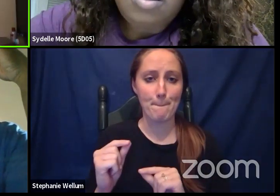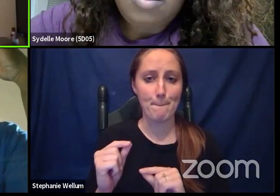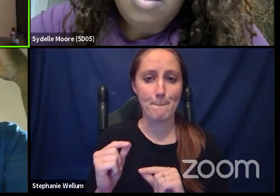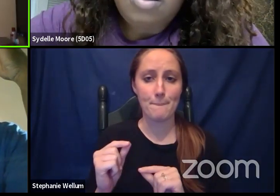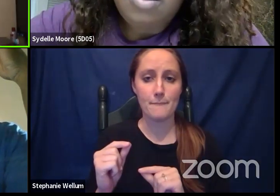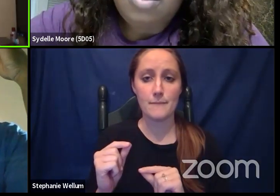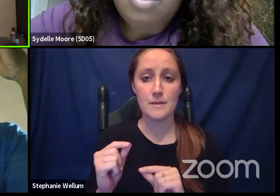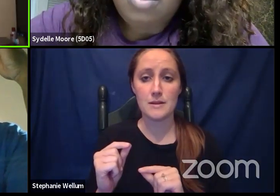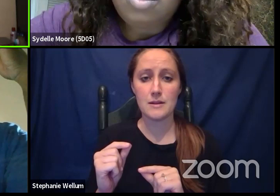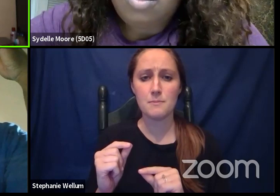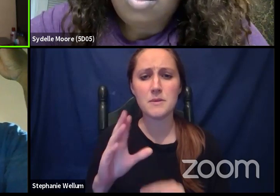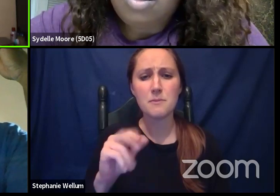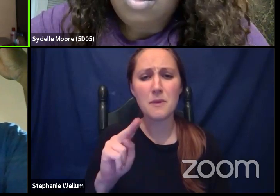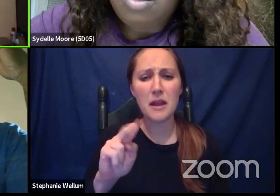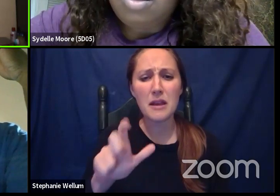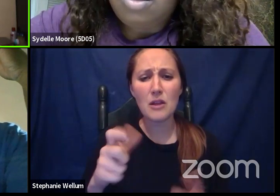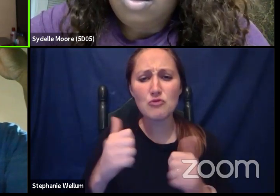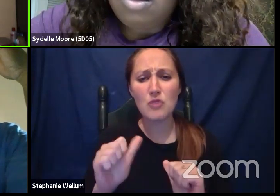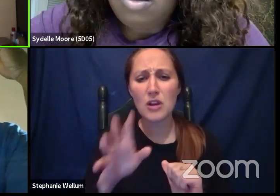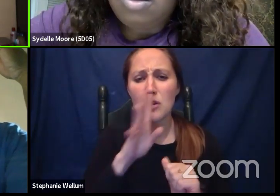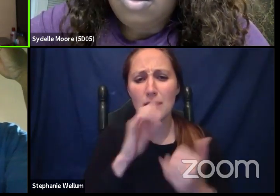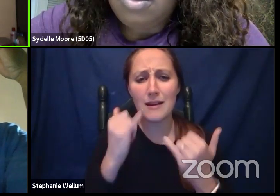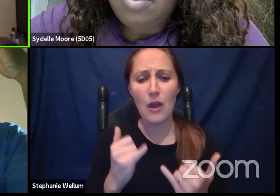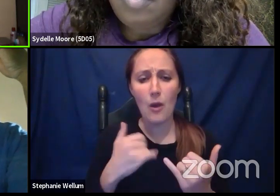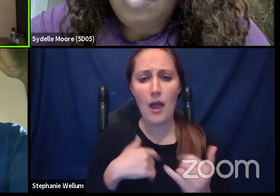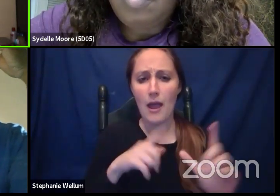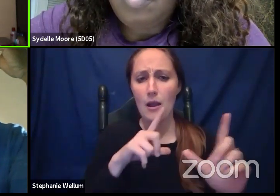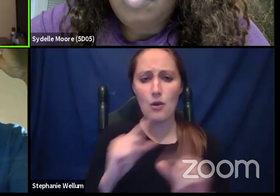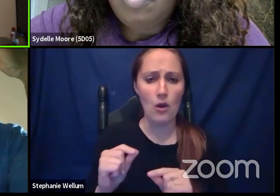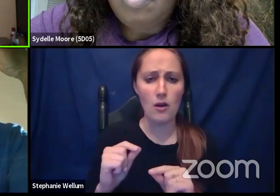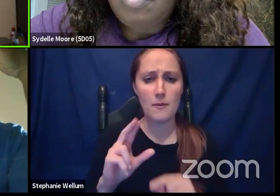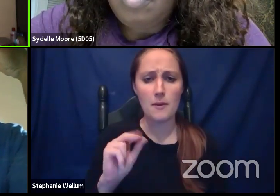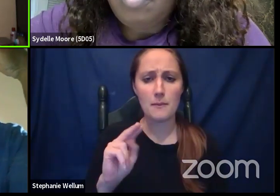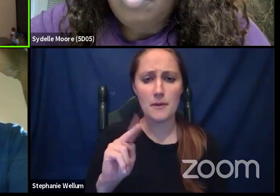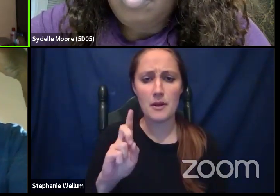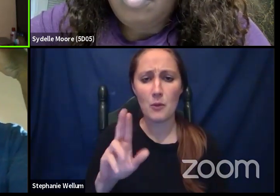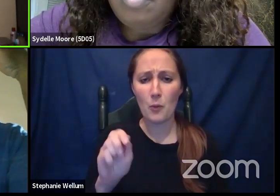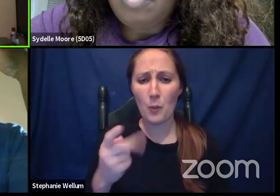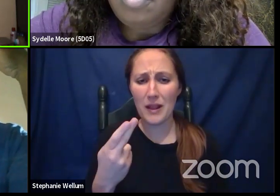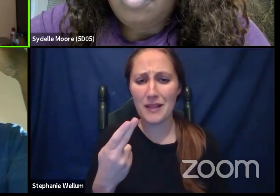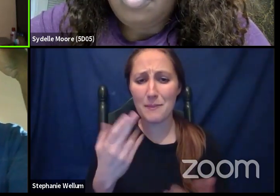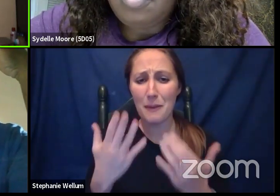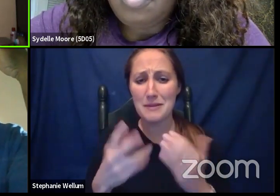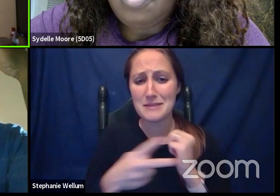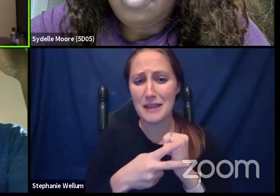Commissioner Blacknell, try talking now. I cut off your video to see if the bandwidth would be saved so that maybe your audio would come through.